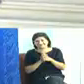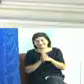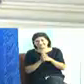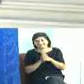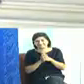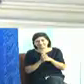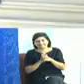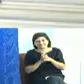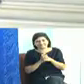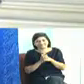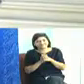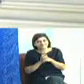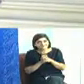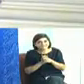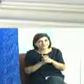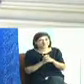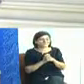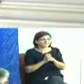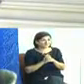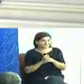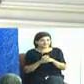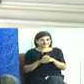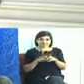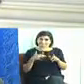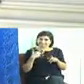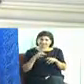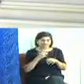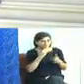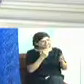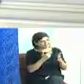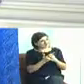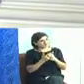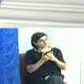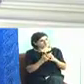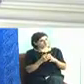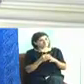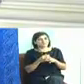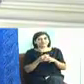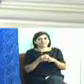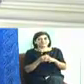Well, I think I'm holding up fairly well to be that old.